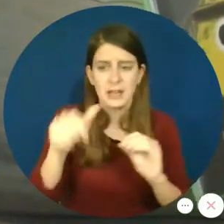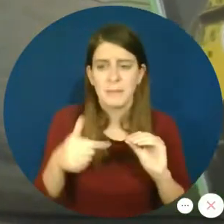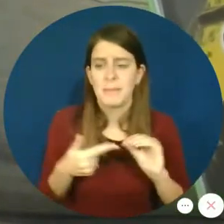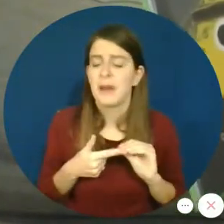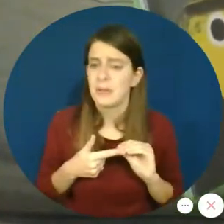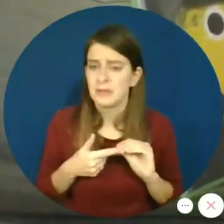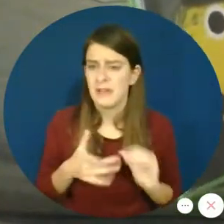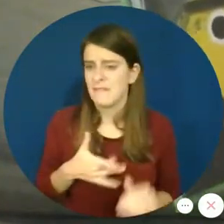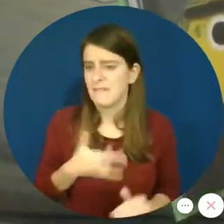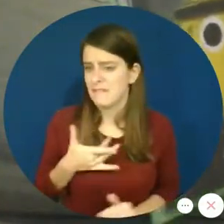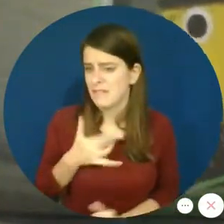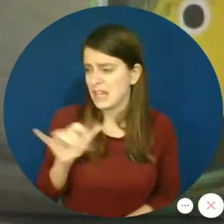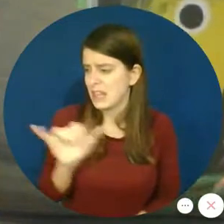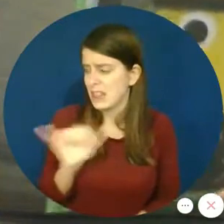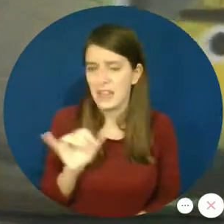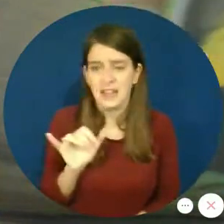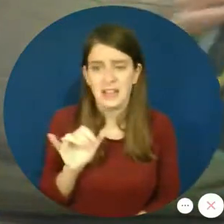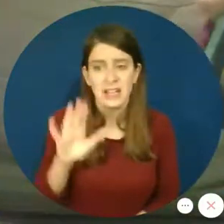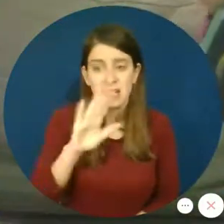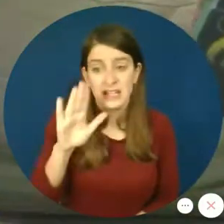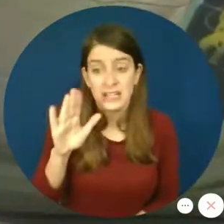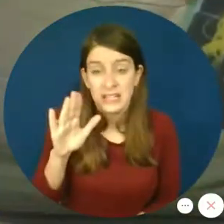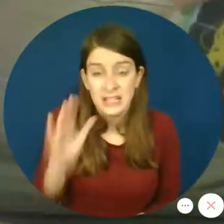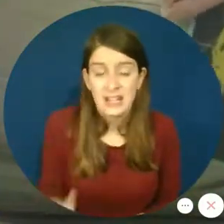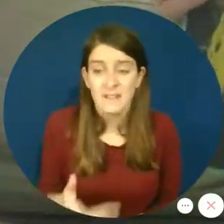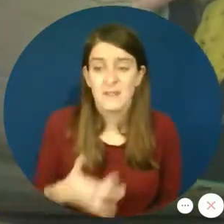would never feel happy again.